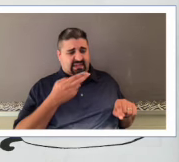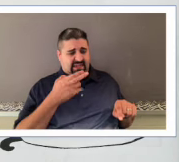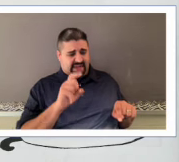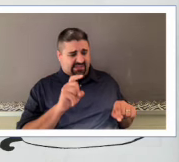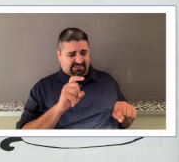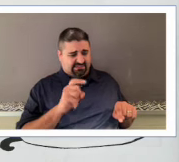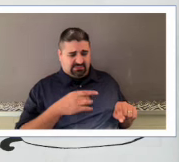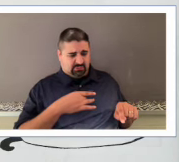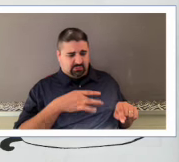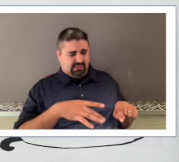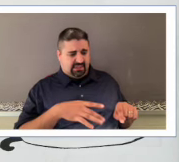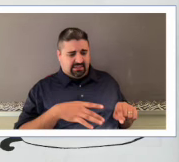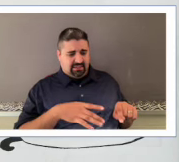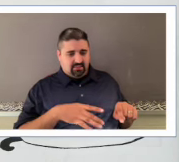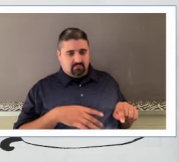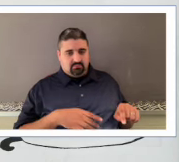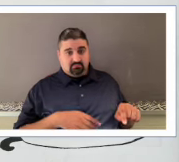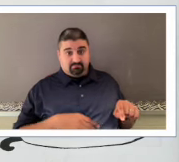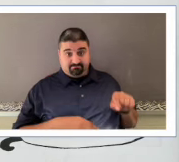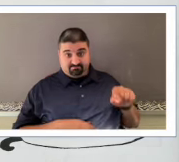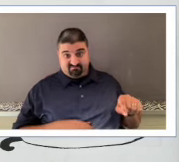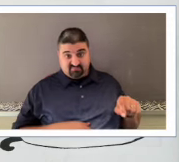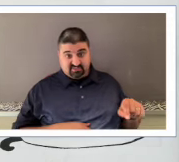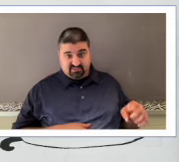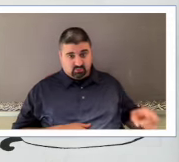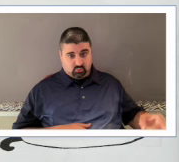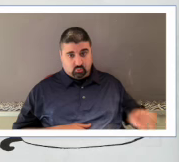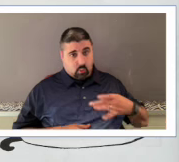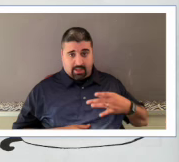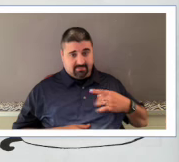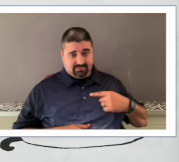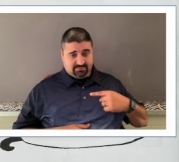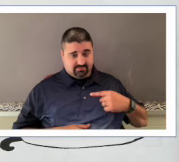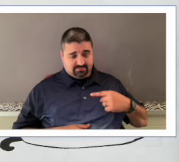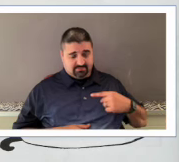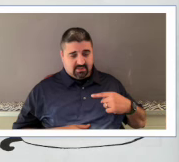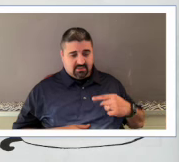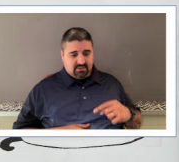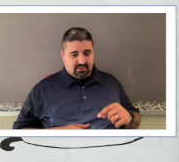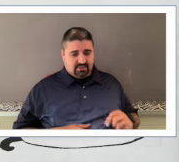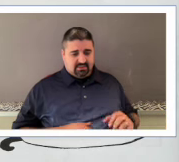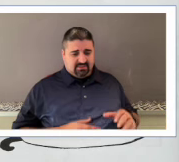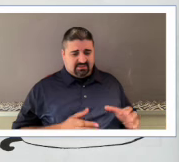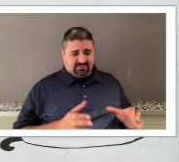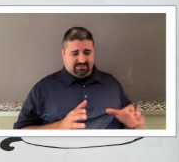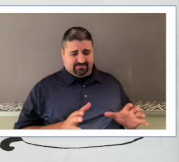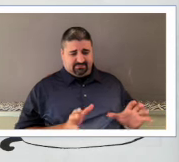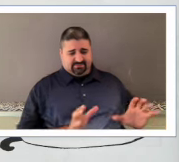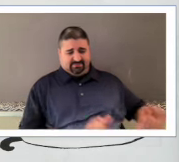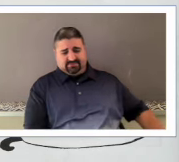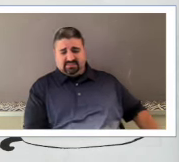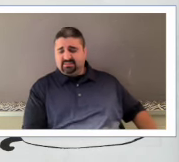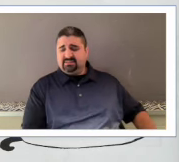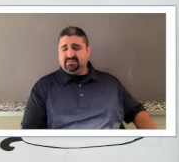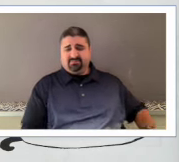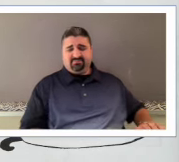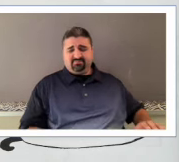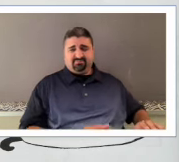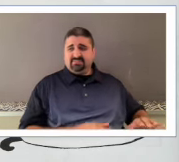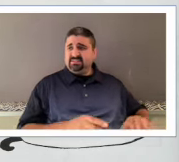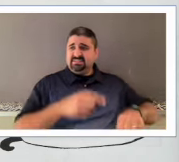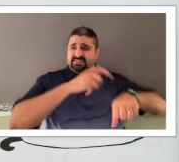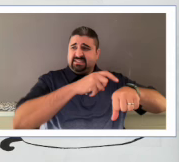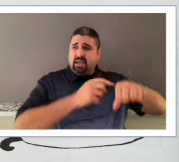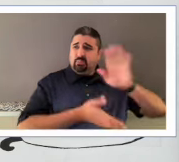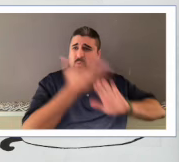I did not like Big Hex. Big Hex did not like me. Time to